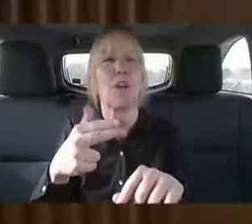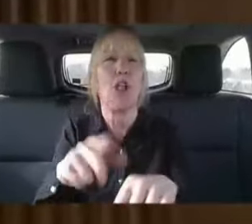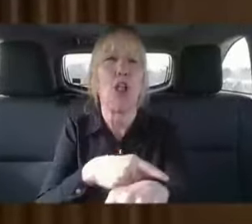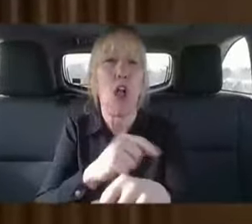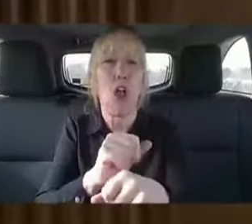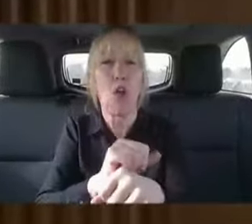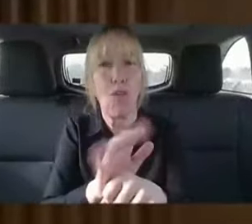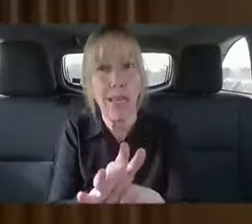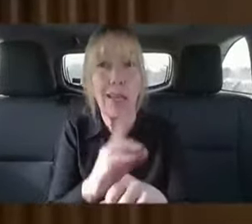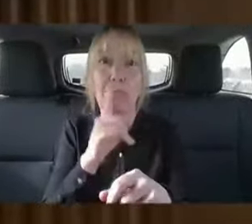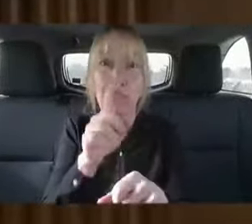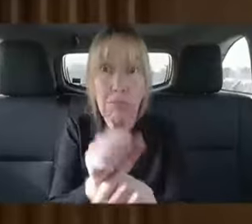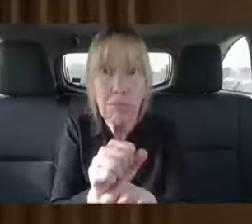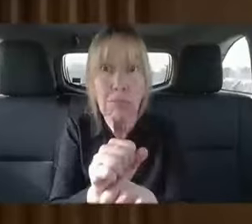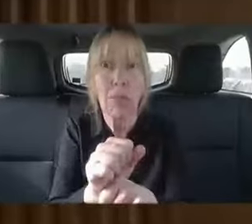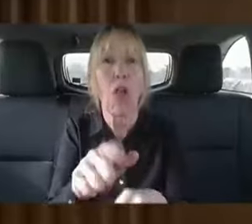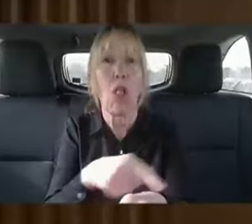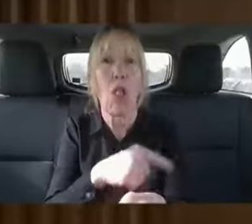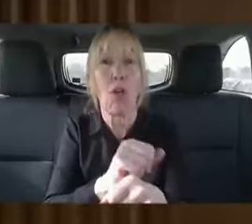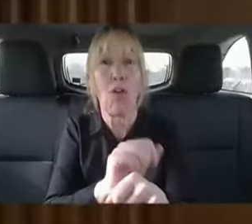done case-based presentations.